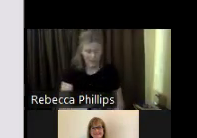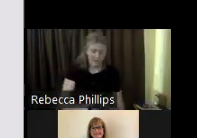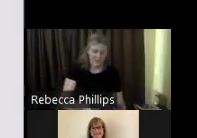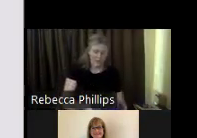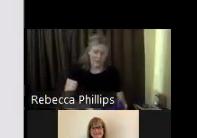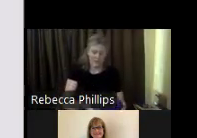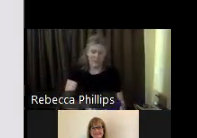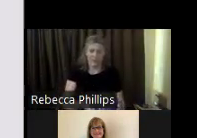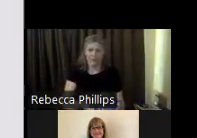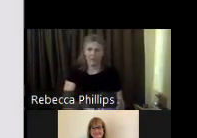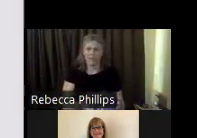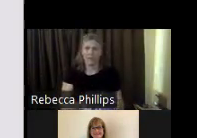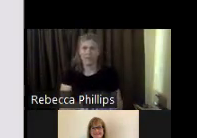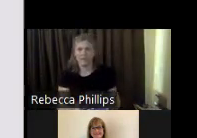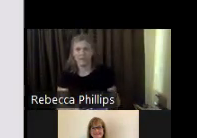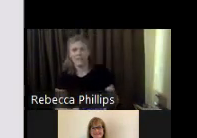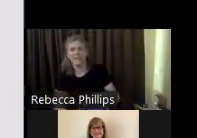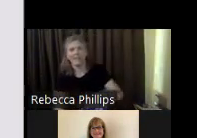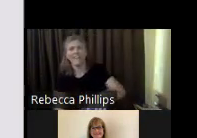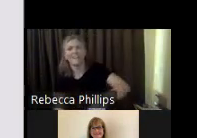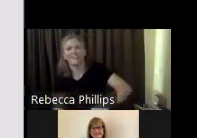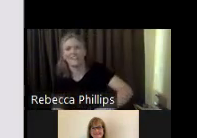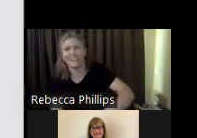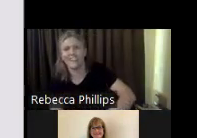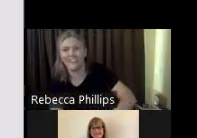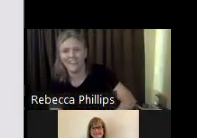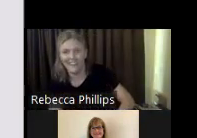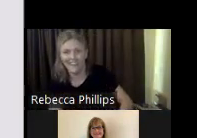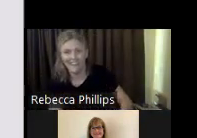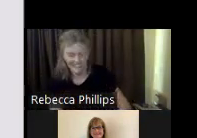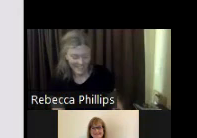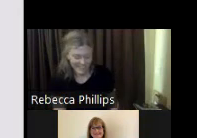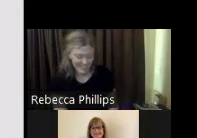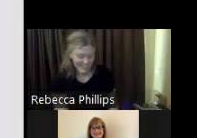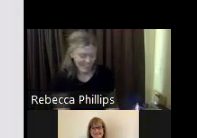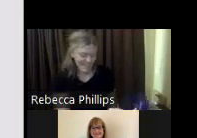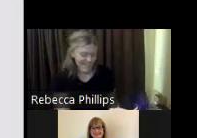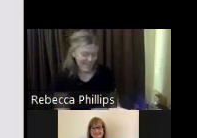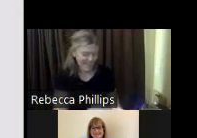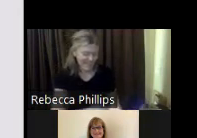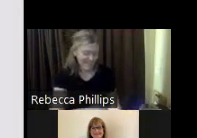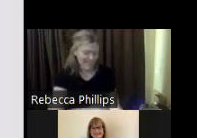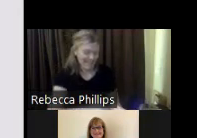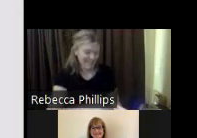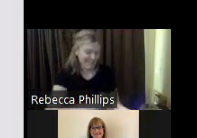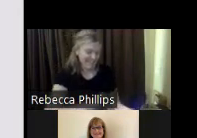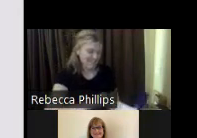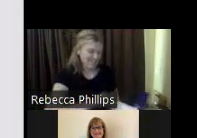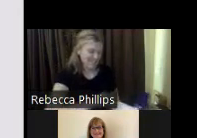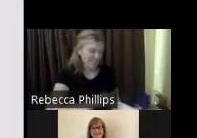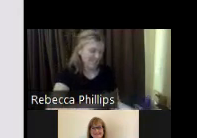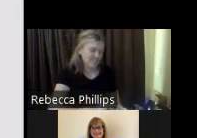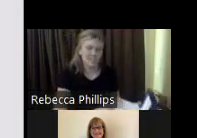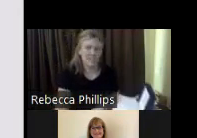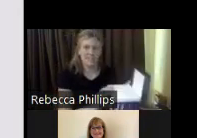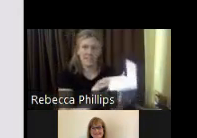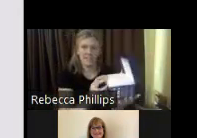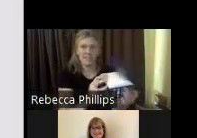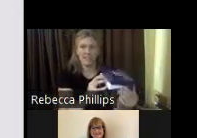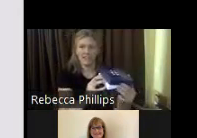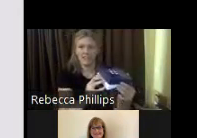I thought it'd be a fun game with my granddaughters, kind of Oh, like fun. charades. Yes, I love that. Yeah, so then you